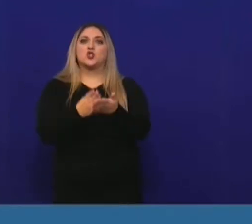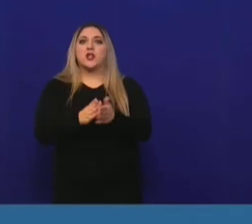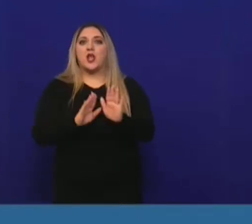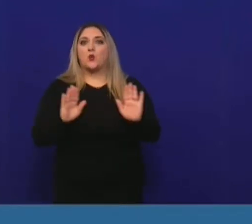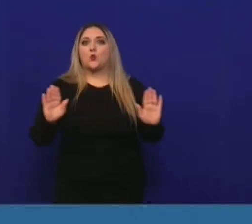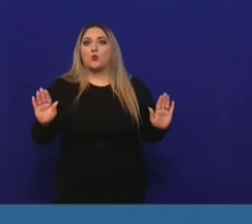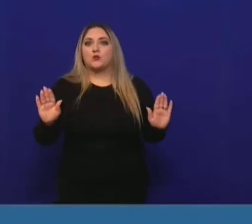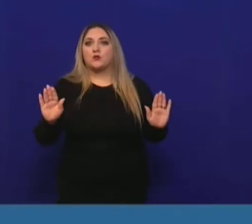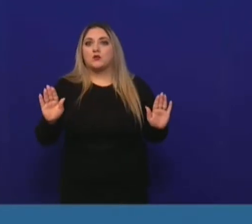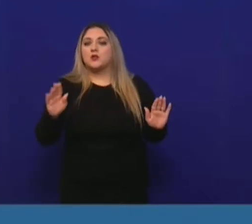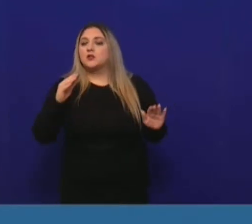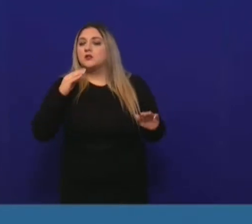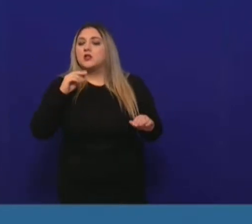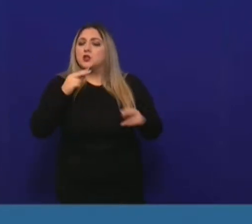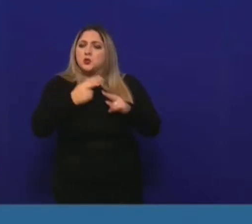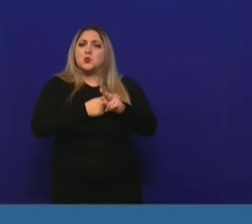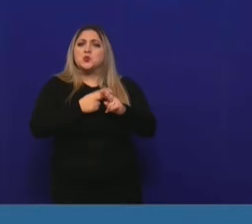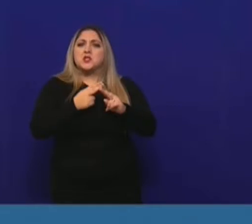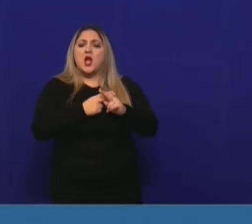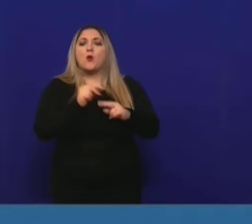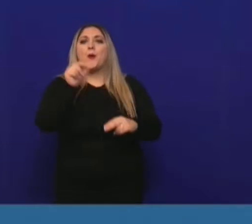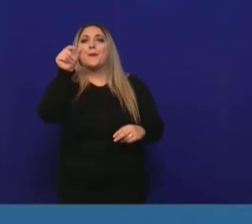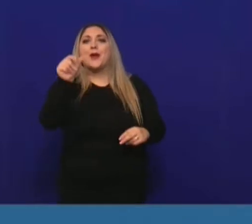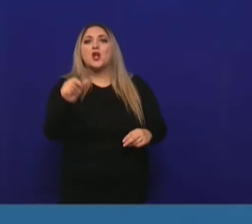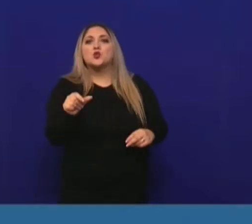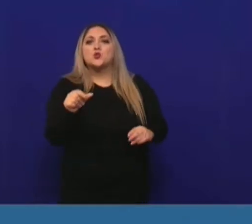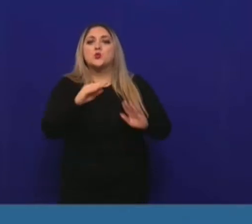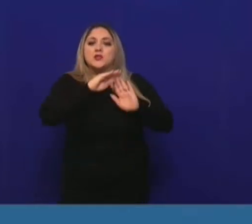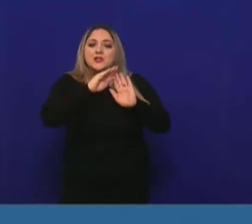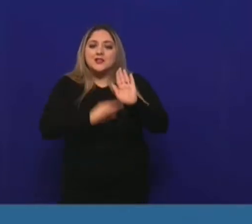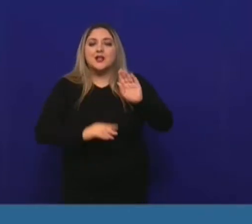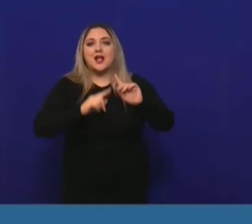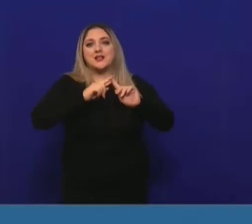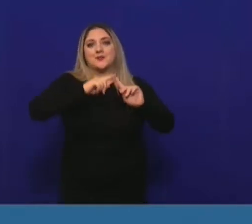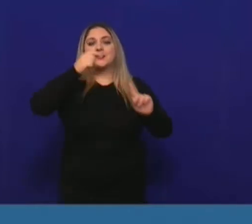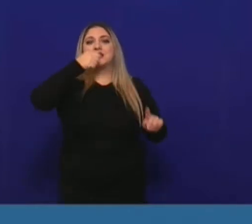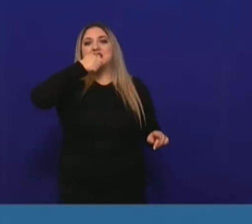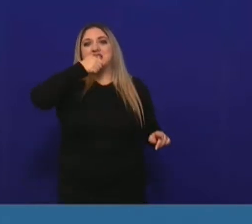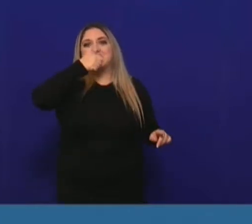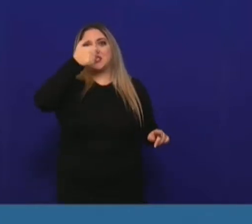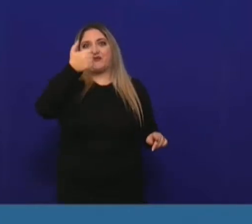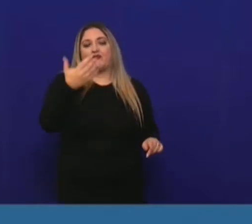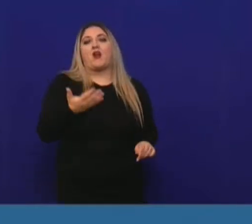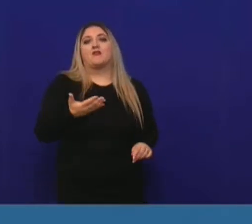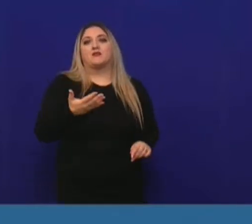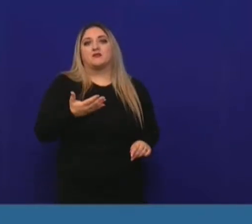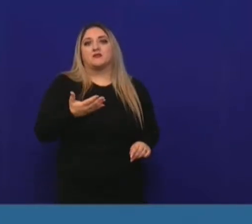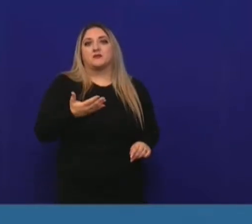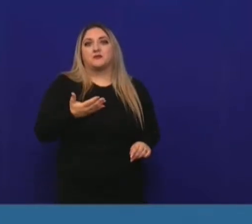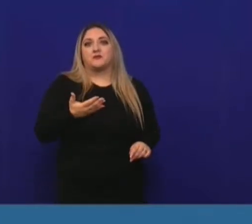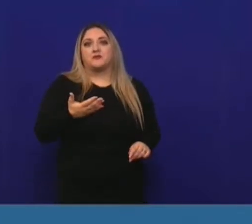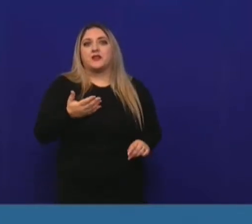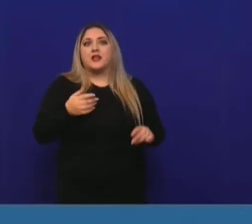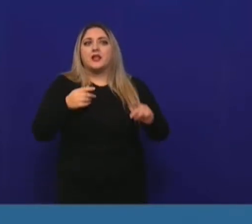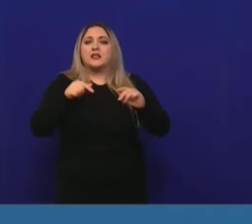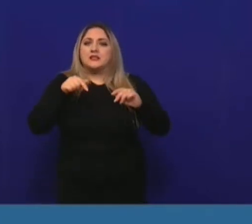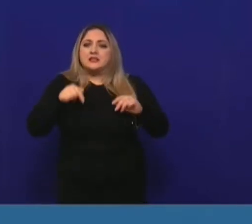dawn ħajużawha persuni li għandhom inqas minn 65 years.